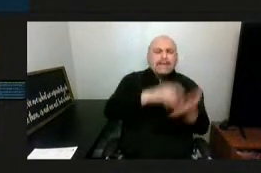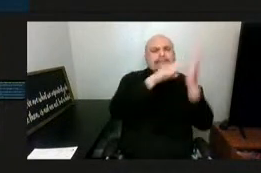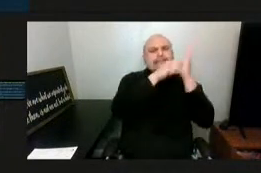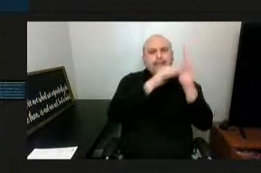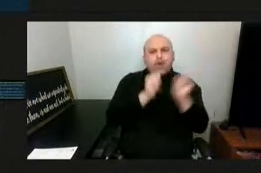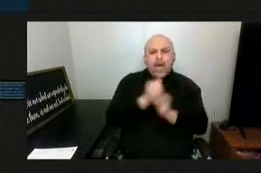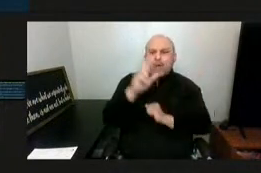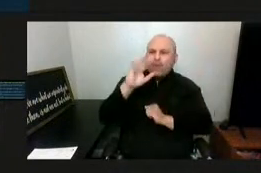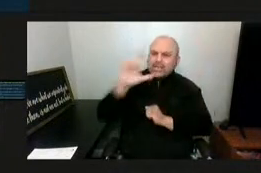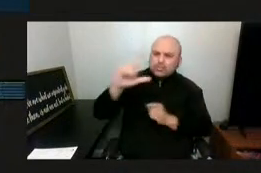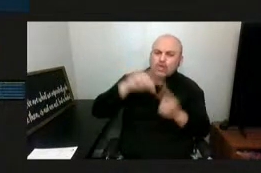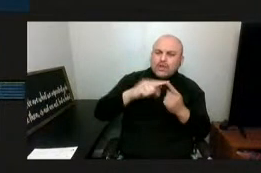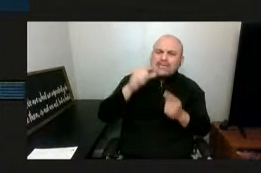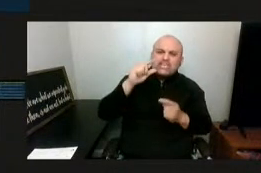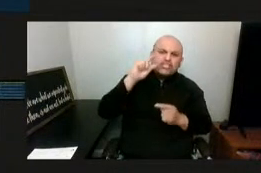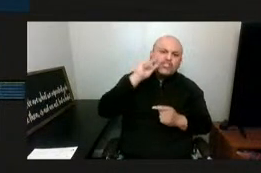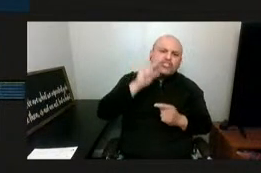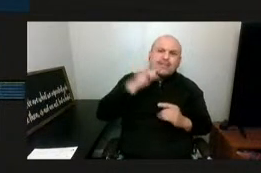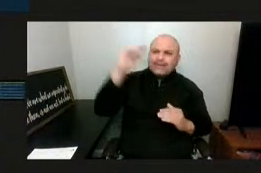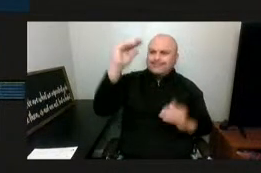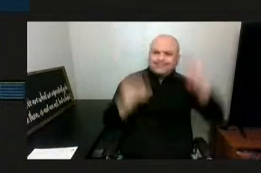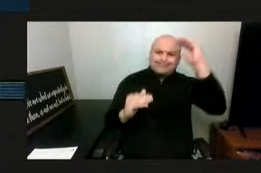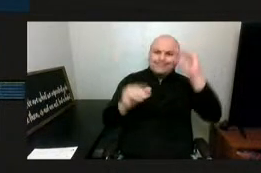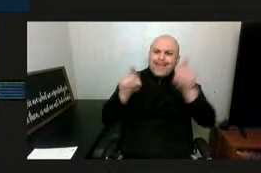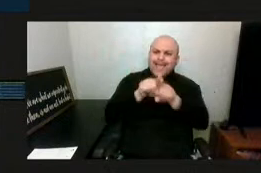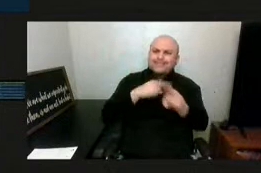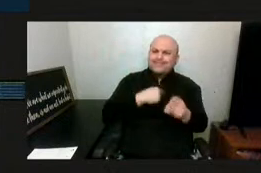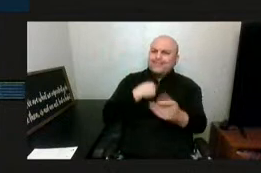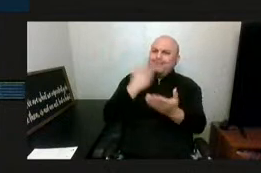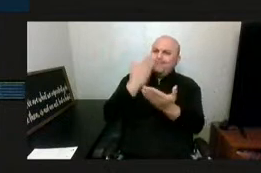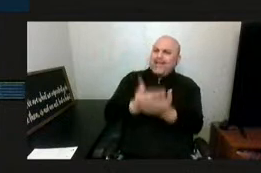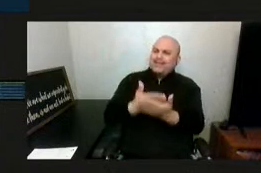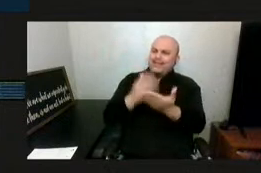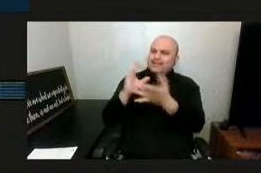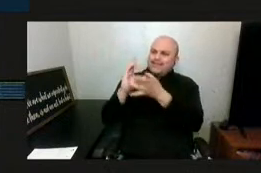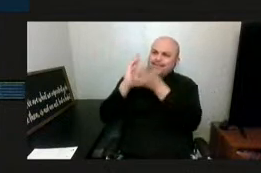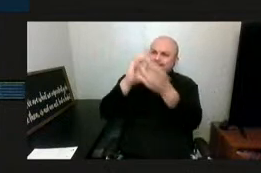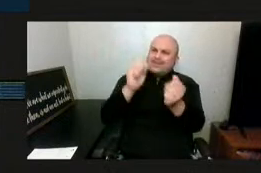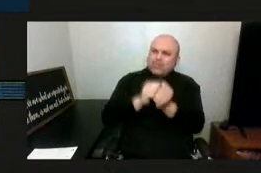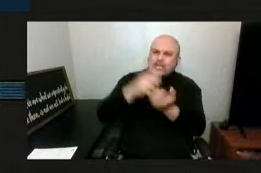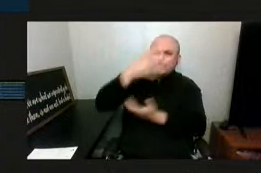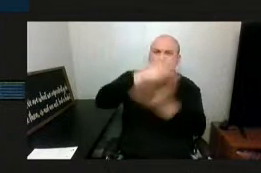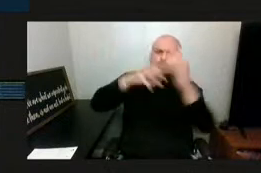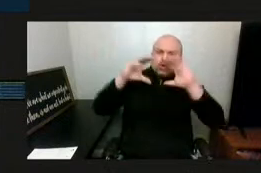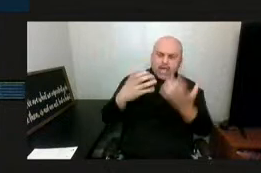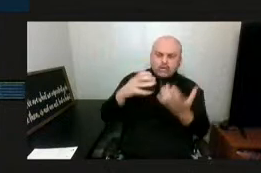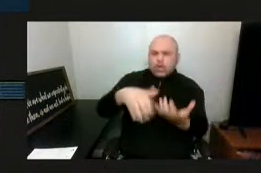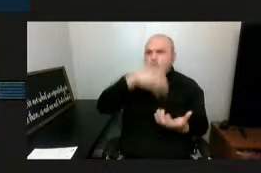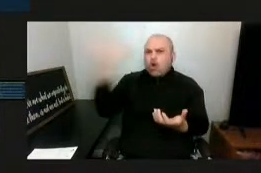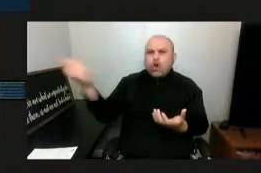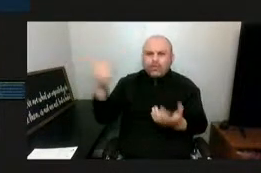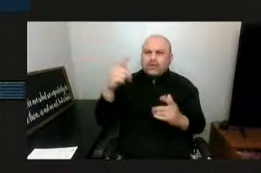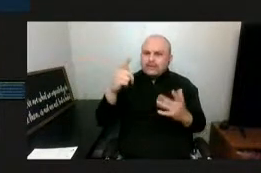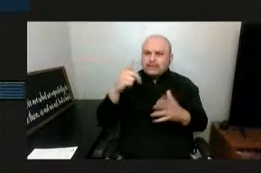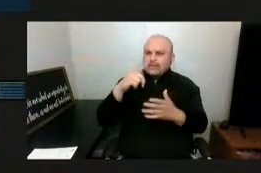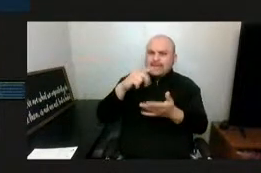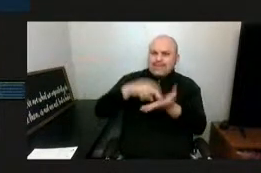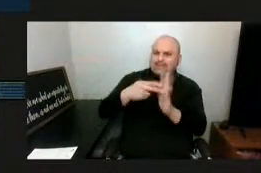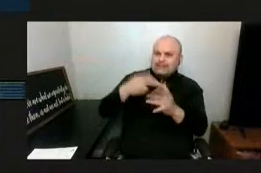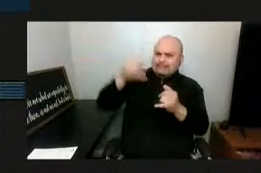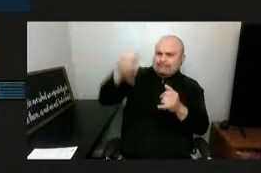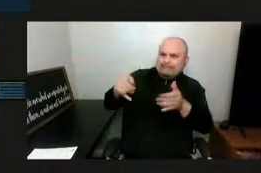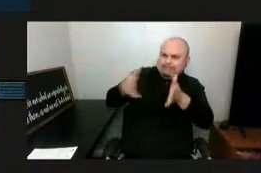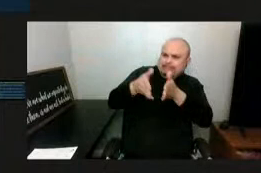gender disparities, as well as factors associated to social class and other marginalized identities, lead to stress